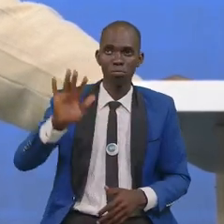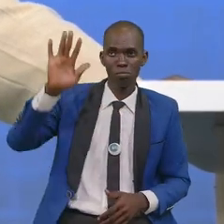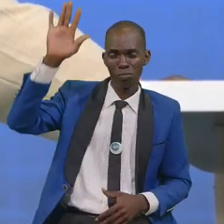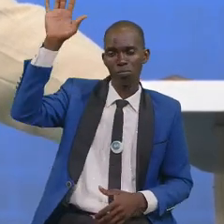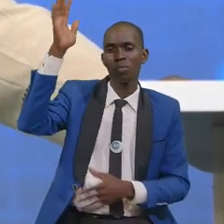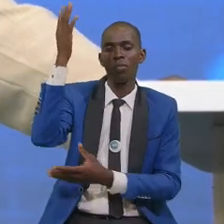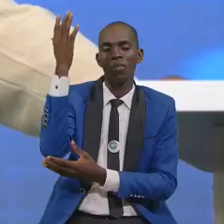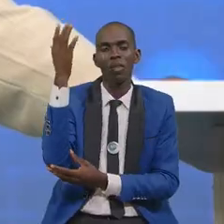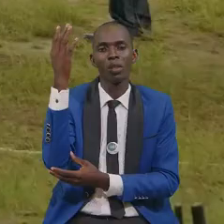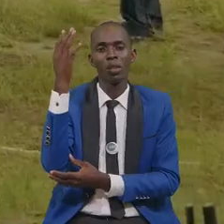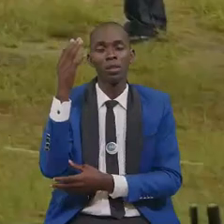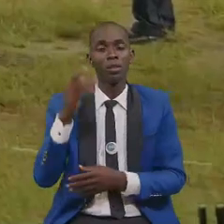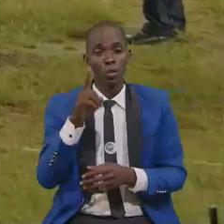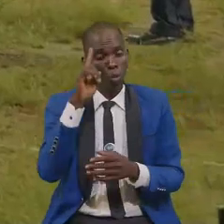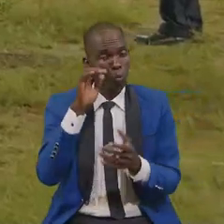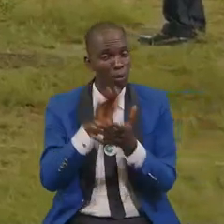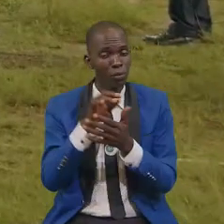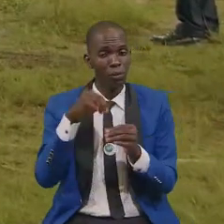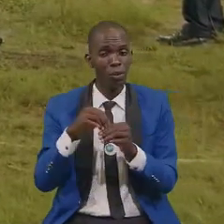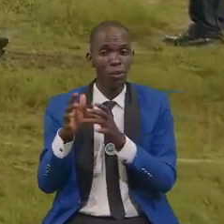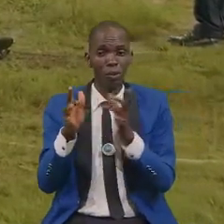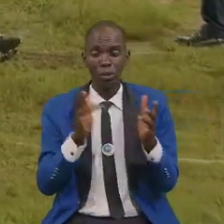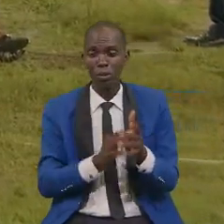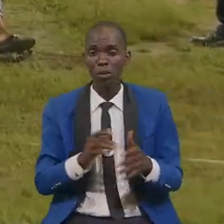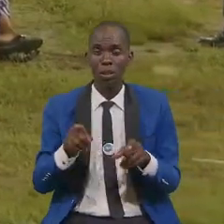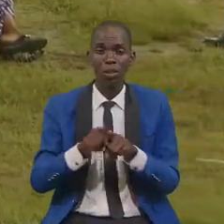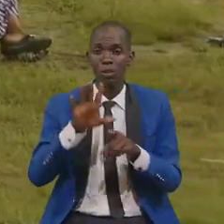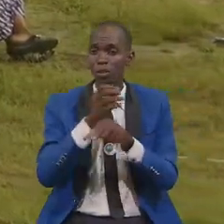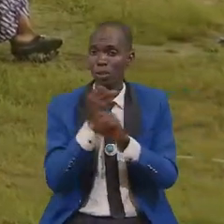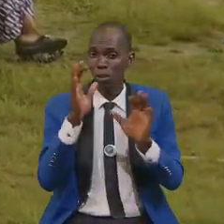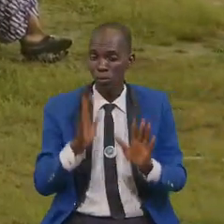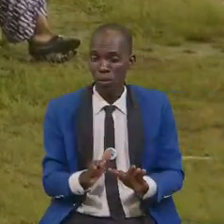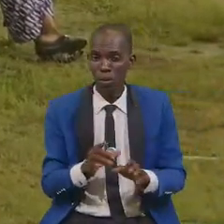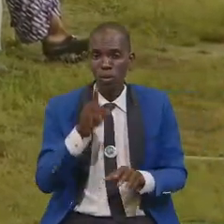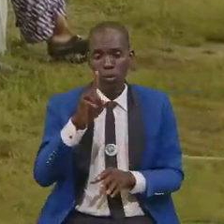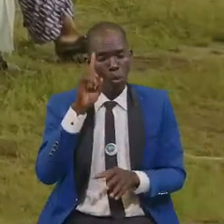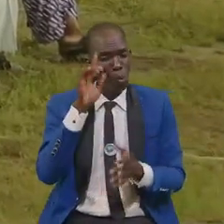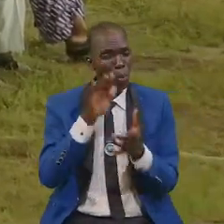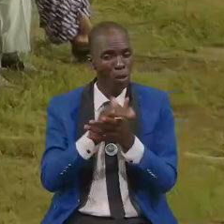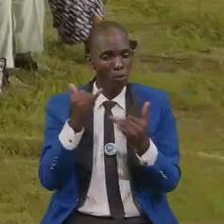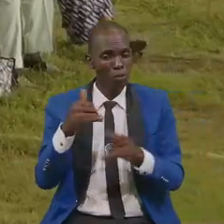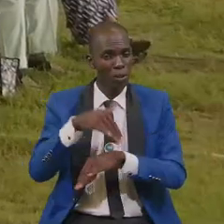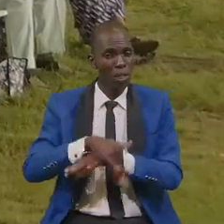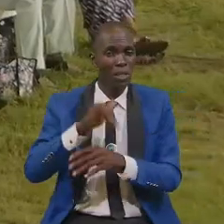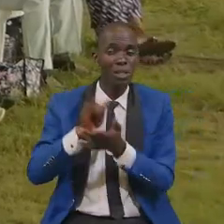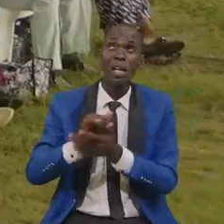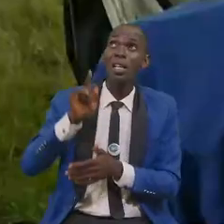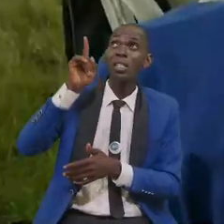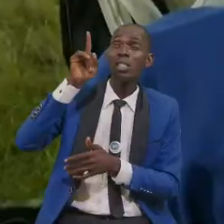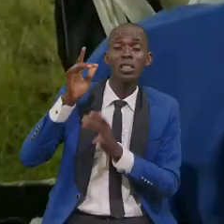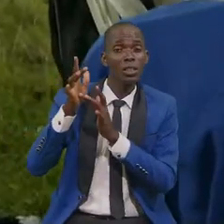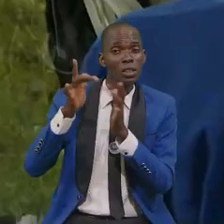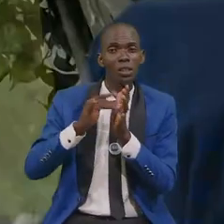Jesus is Savior. You believe tonight Jesus will pardon you and forgive you. You